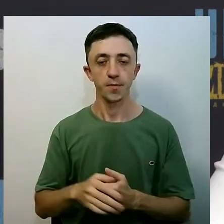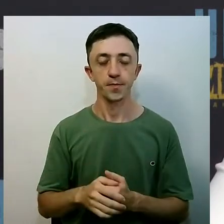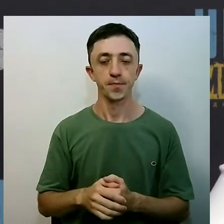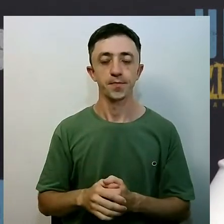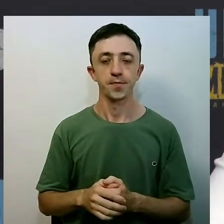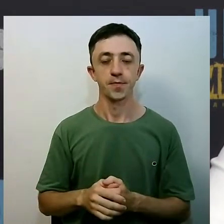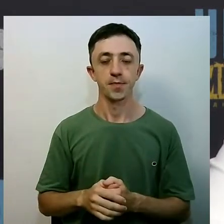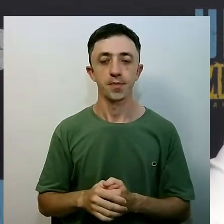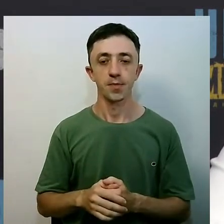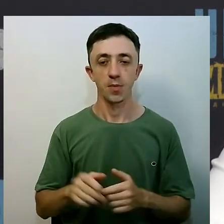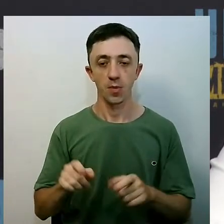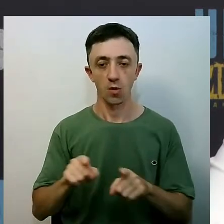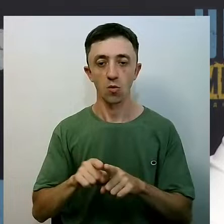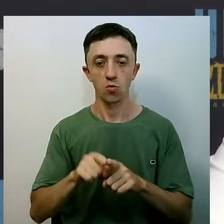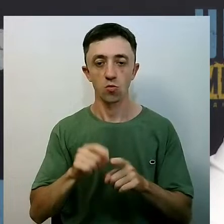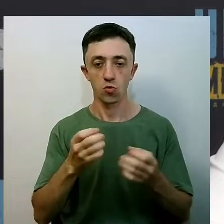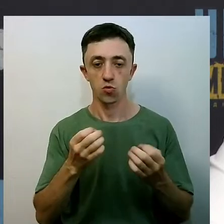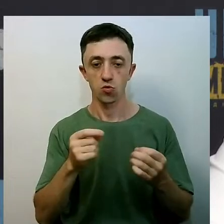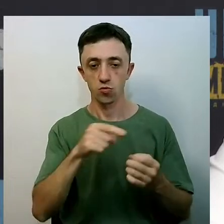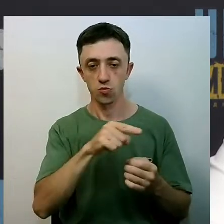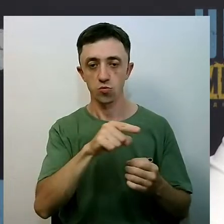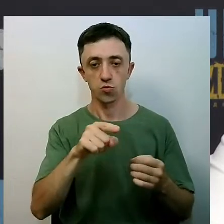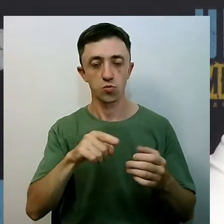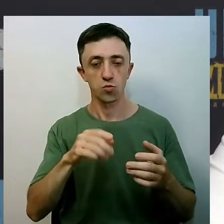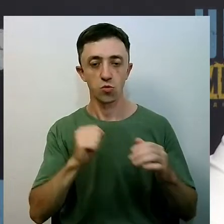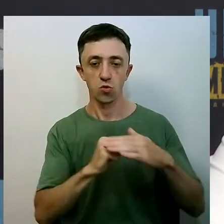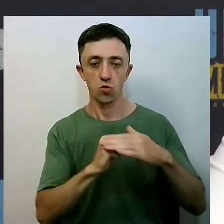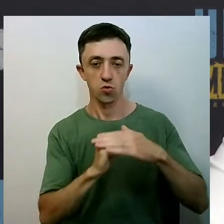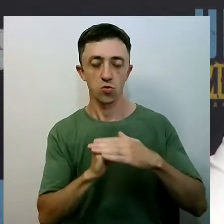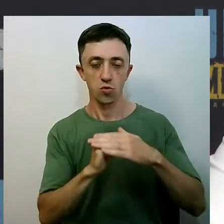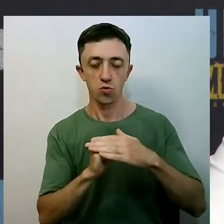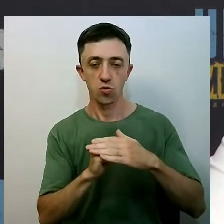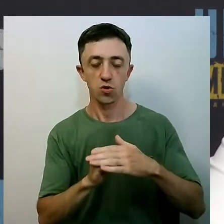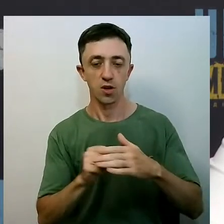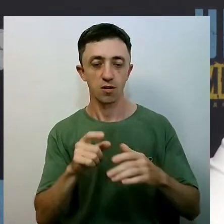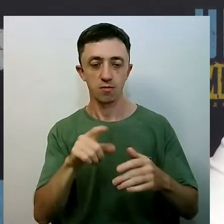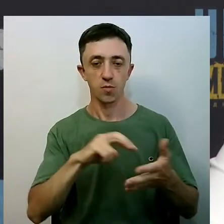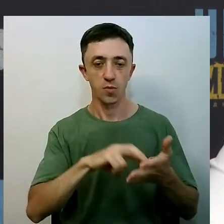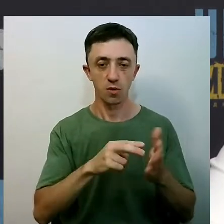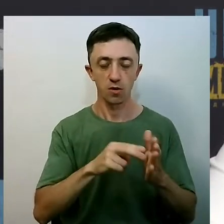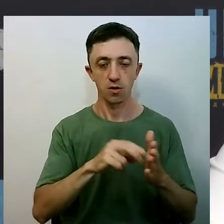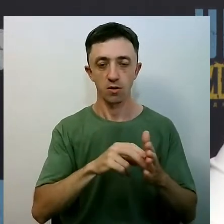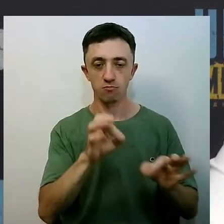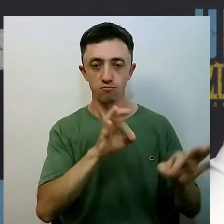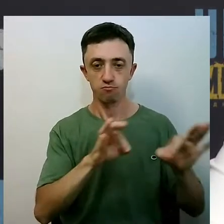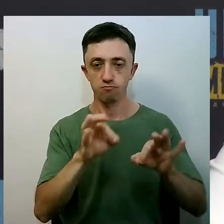is a subvention provided by the ministry to develop such comprehensive plans.